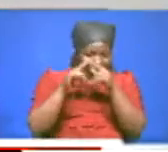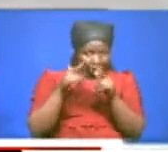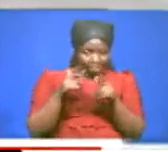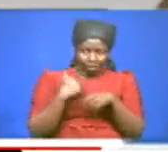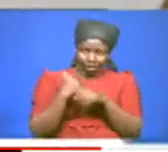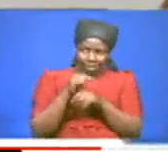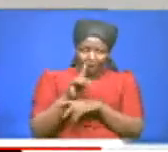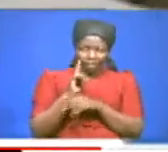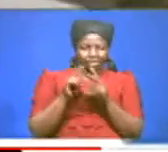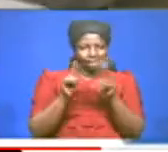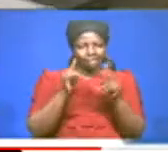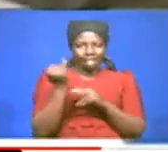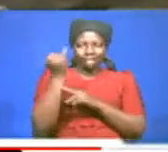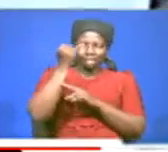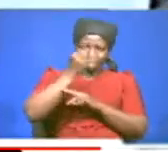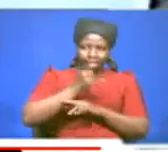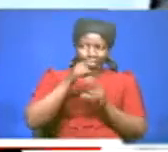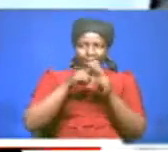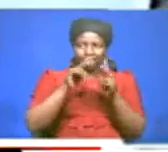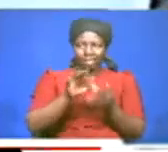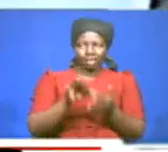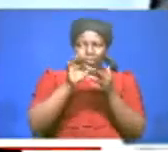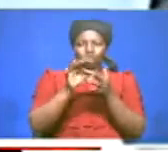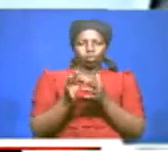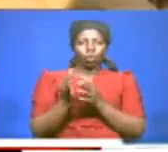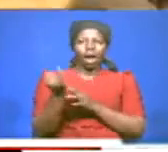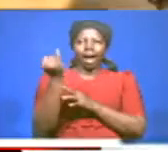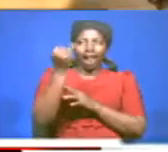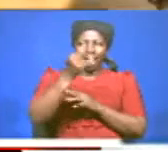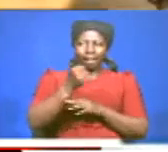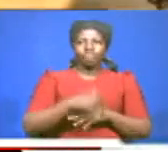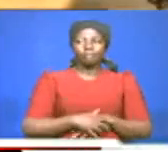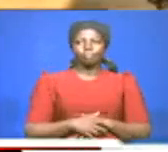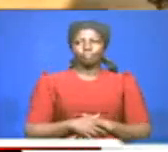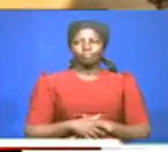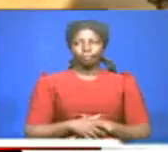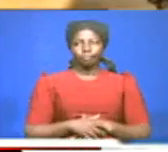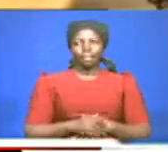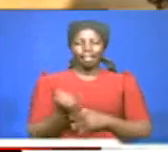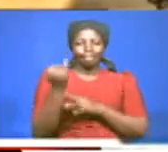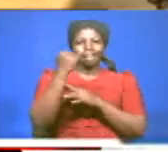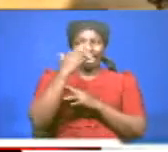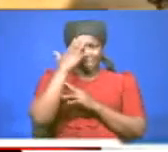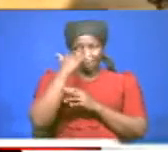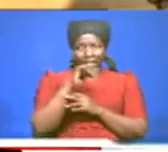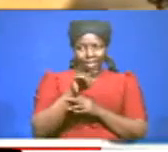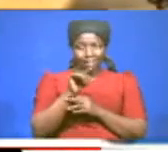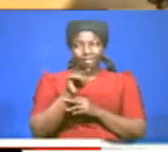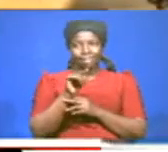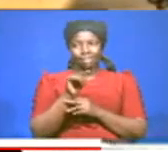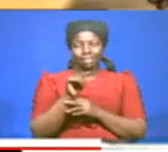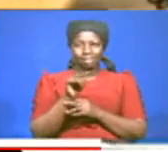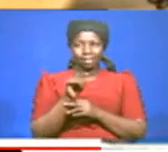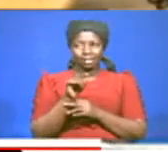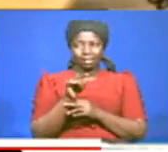passion, and he ventured into a unique form of art, corrugated artwork. The art, because it's a completely new form of art,